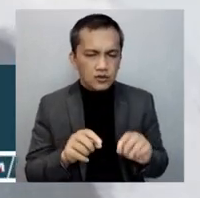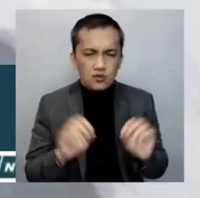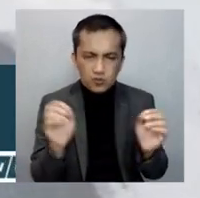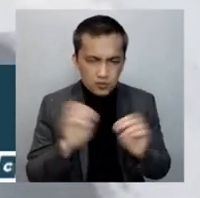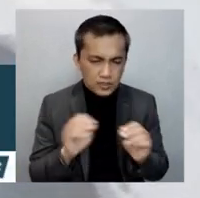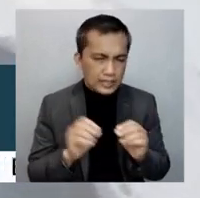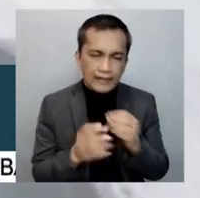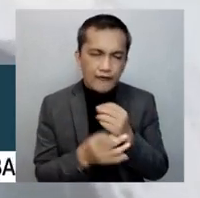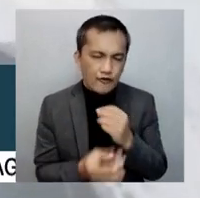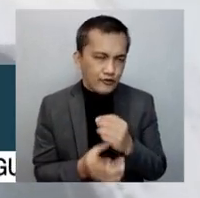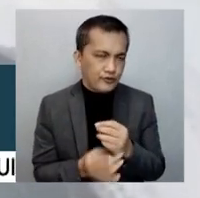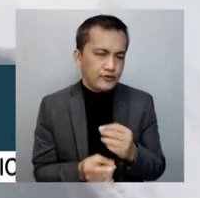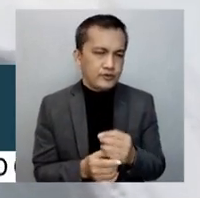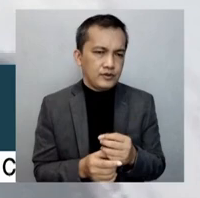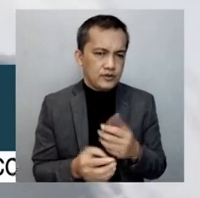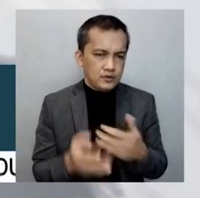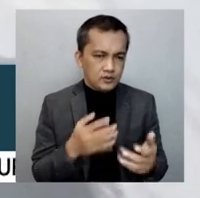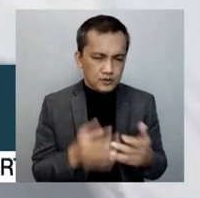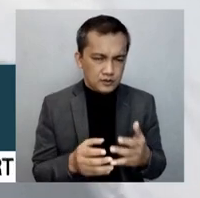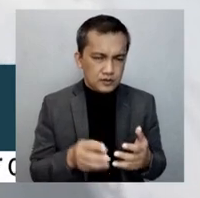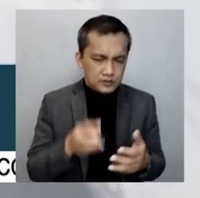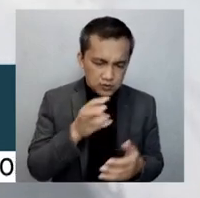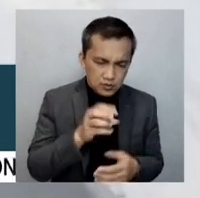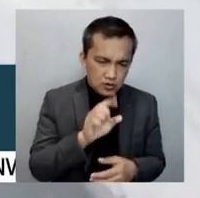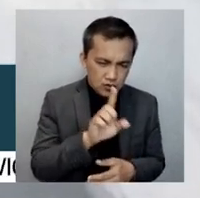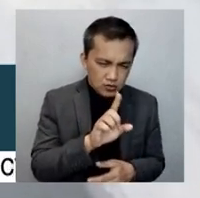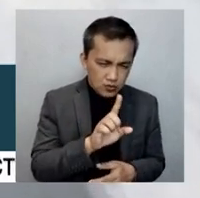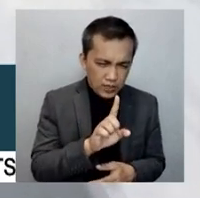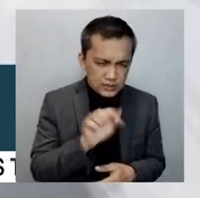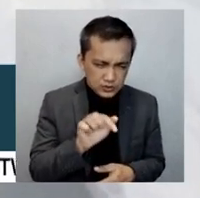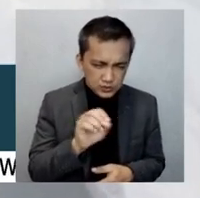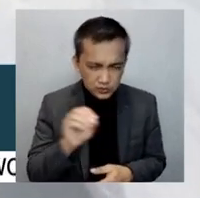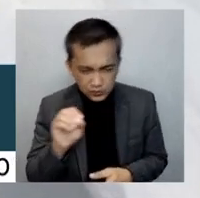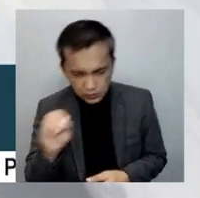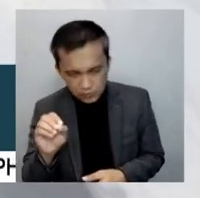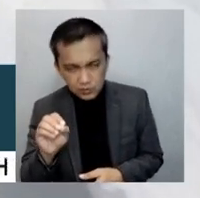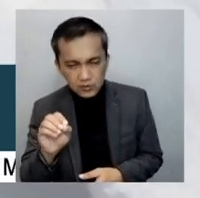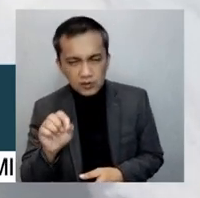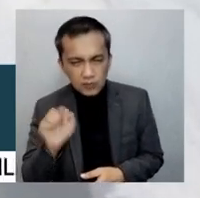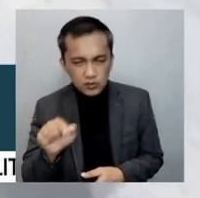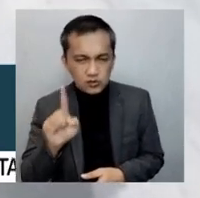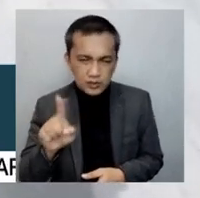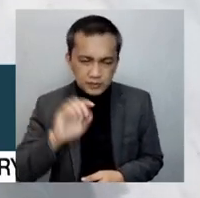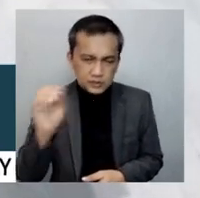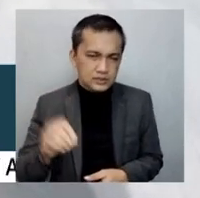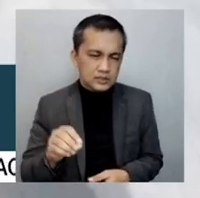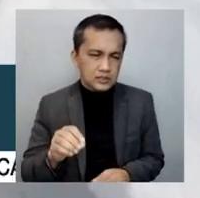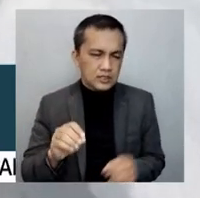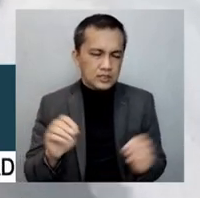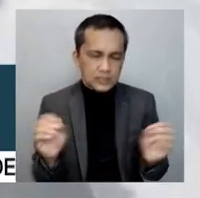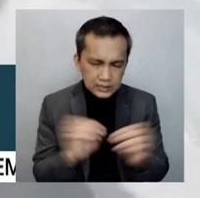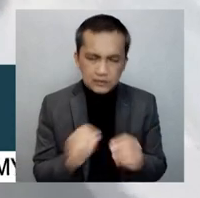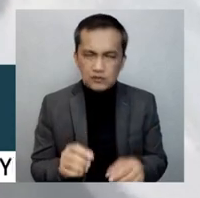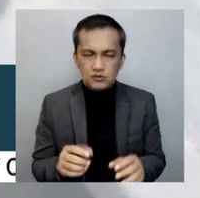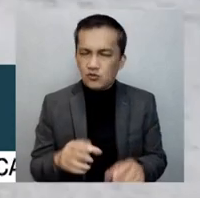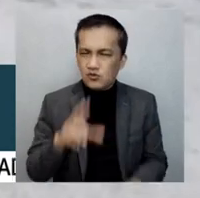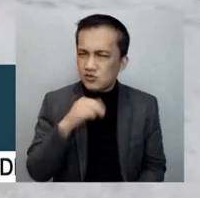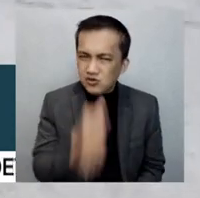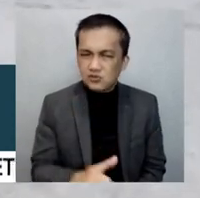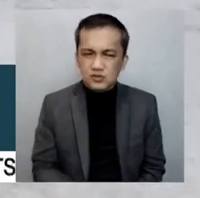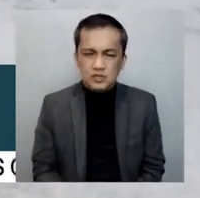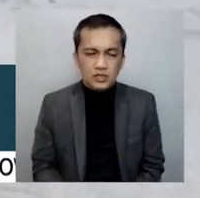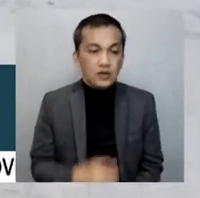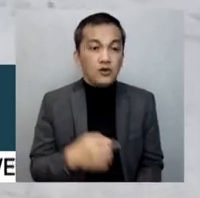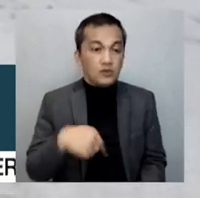oil, even for 10000.1%. None. What we are saying is that we are only shifting